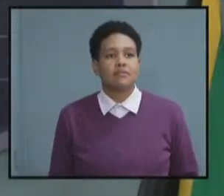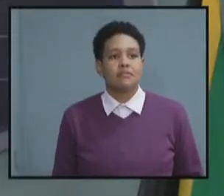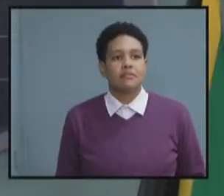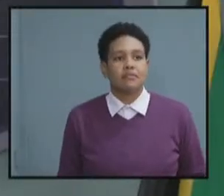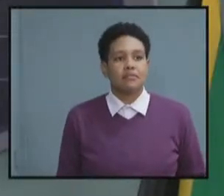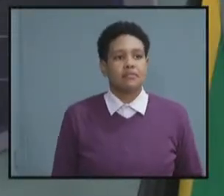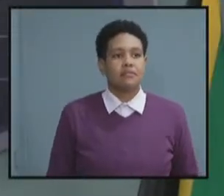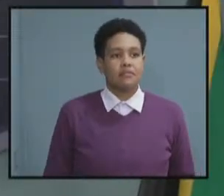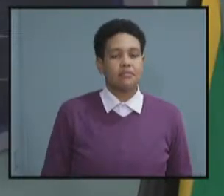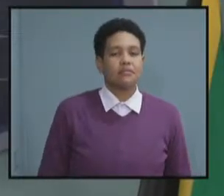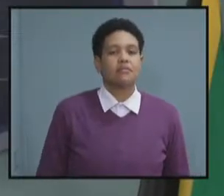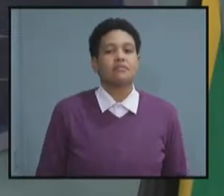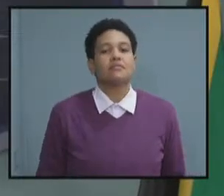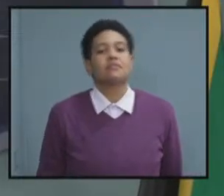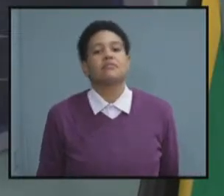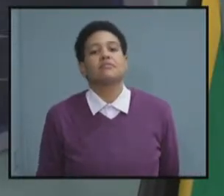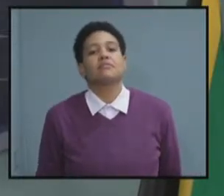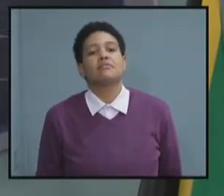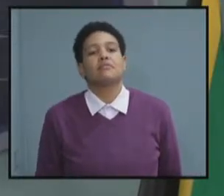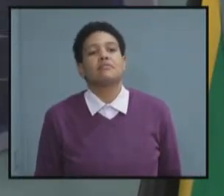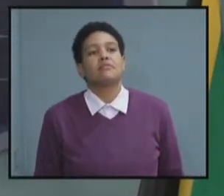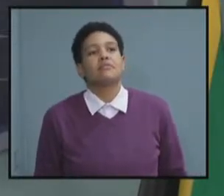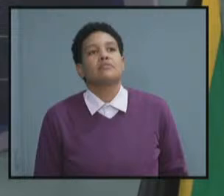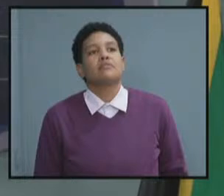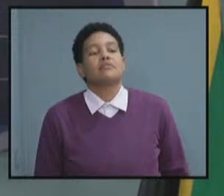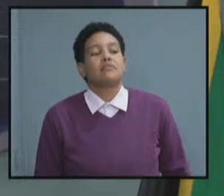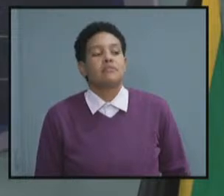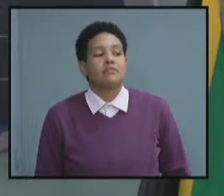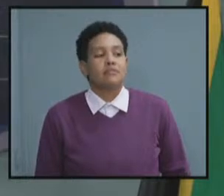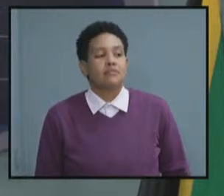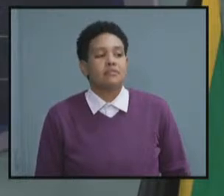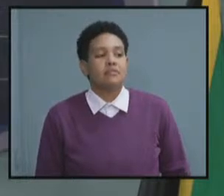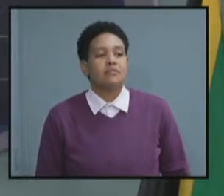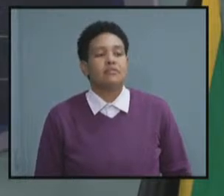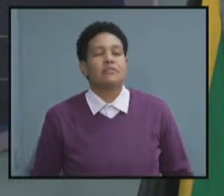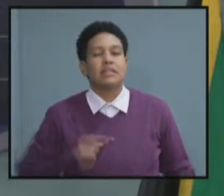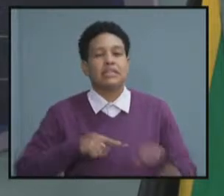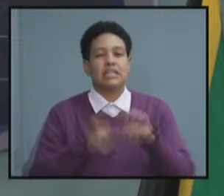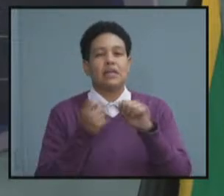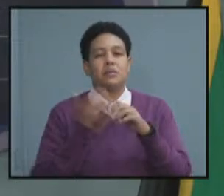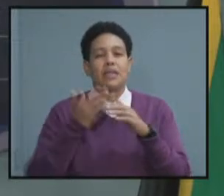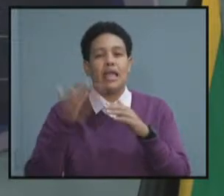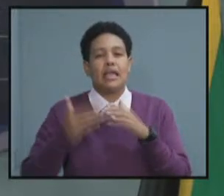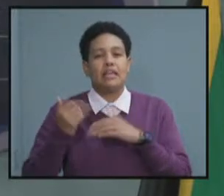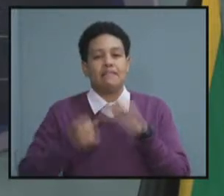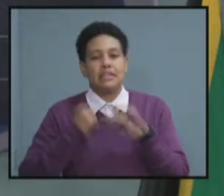So let me start with the end-of-year assessment.